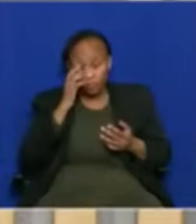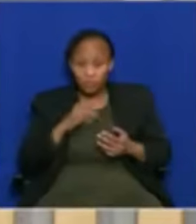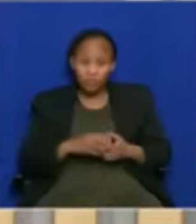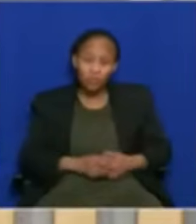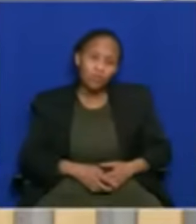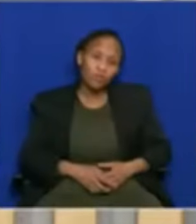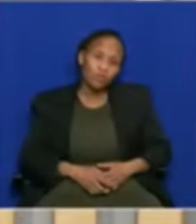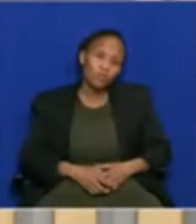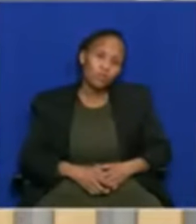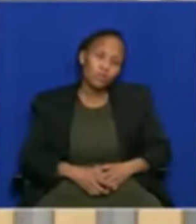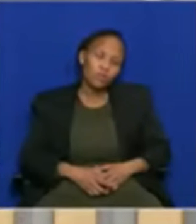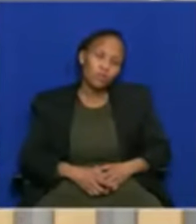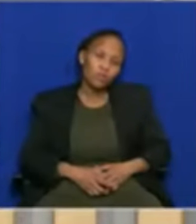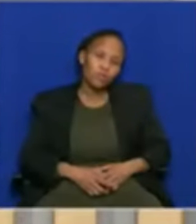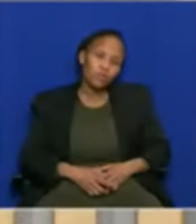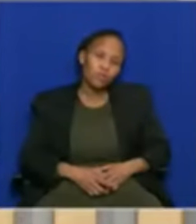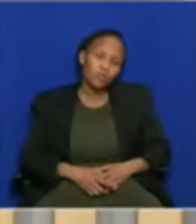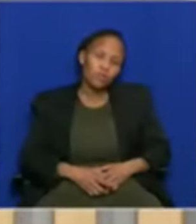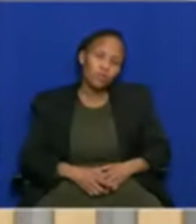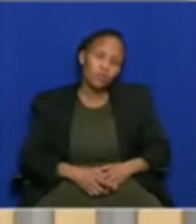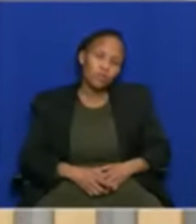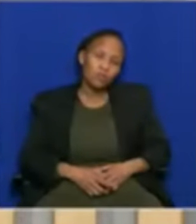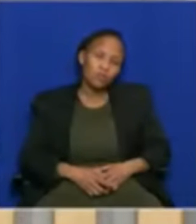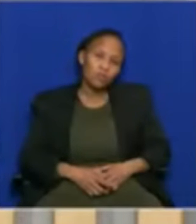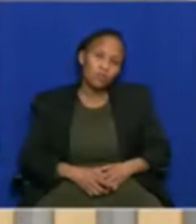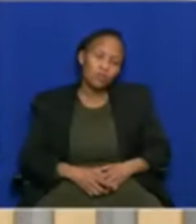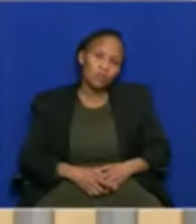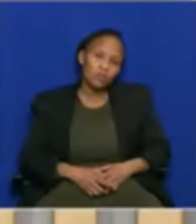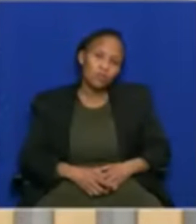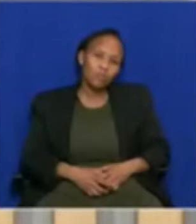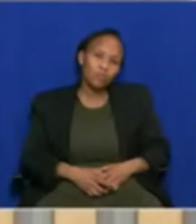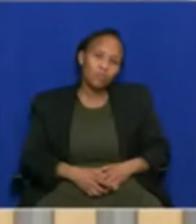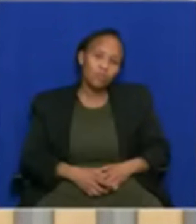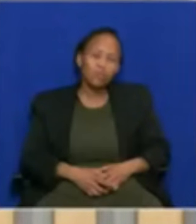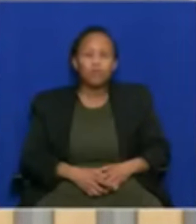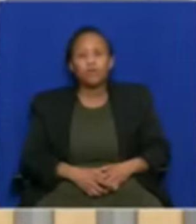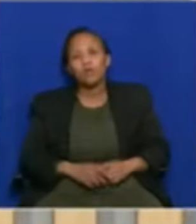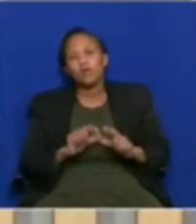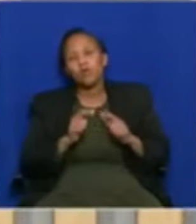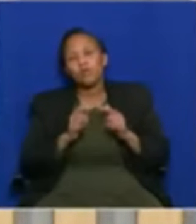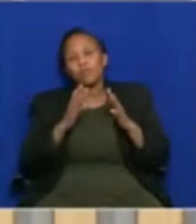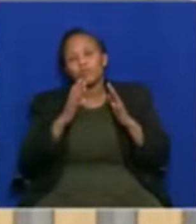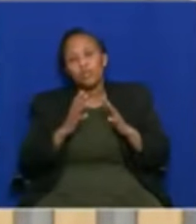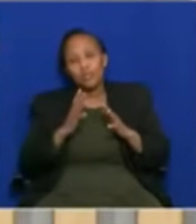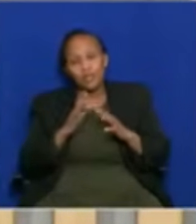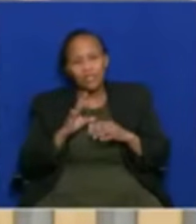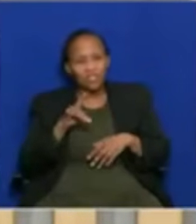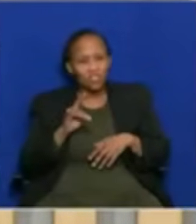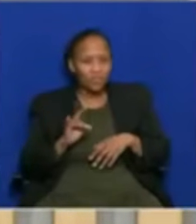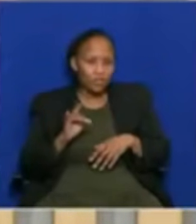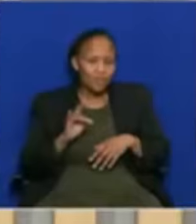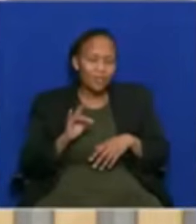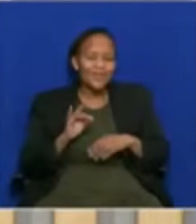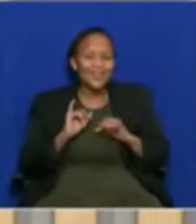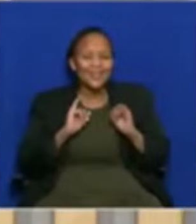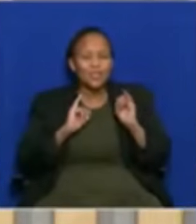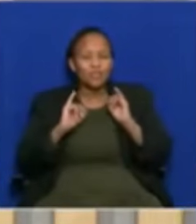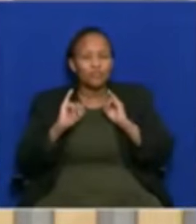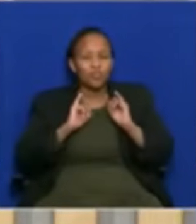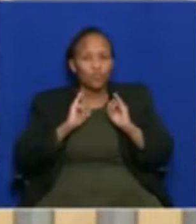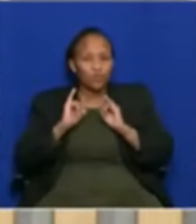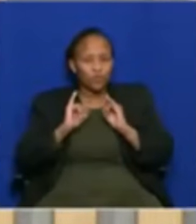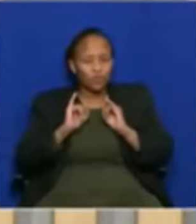Counsel, Commissioner, Chair, during the course of the interview, whilst I was busy with it, I had the file